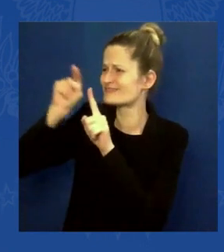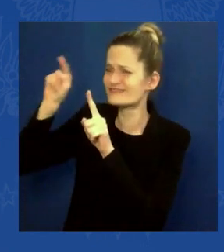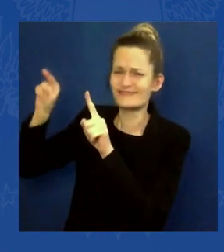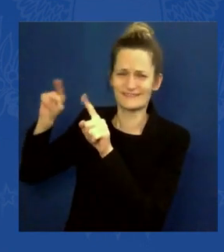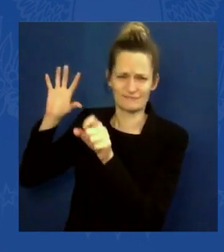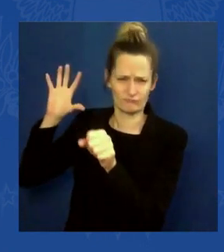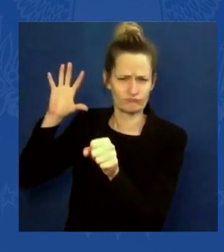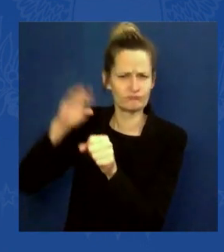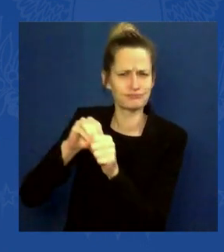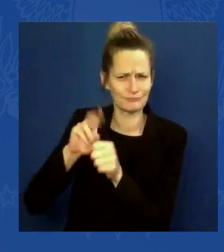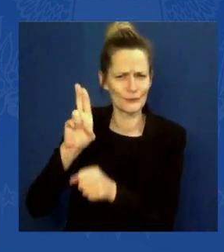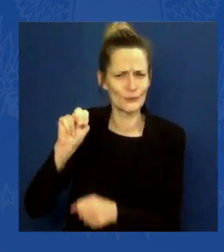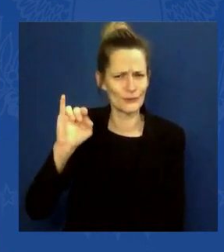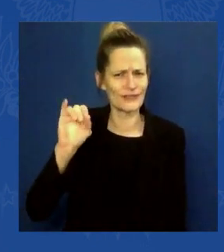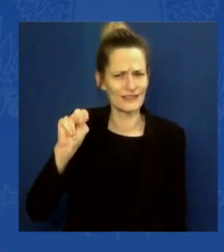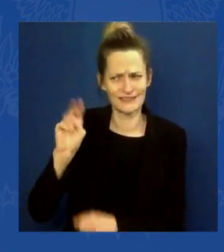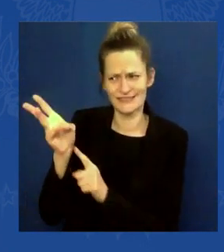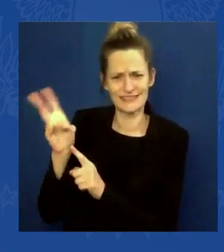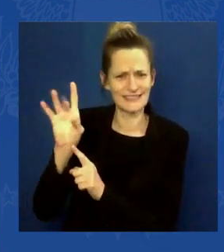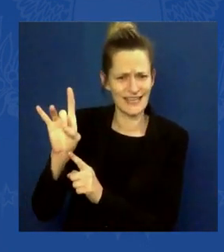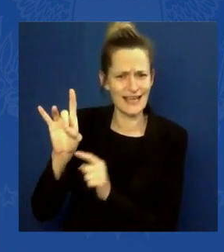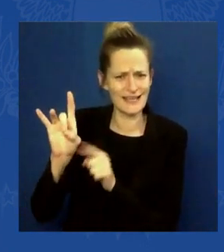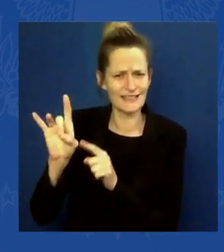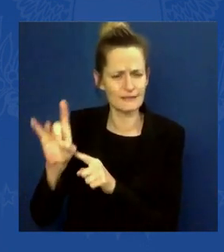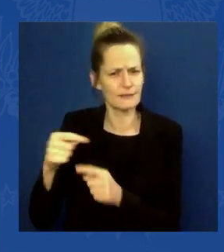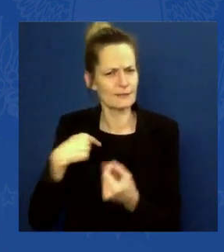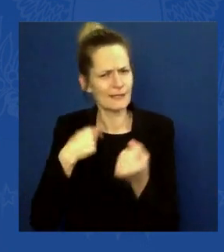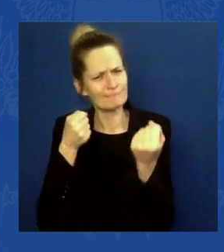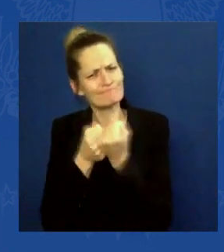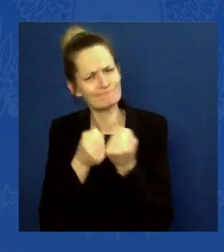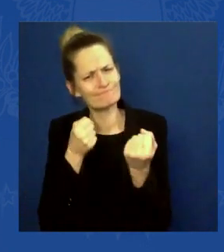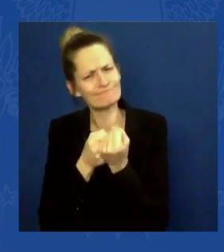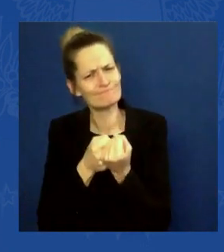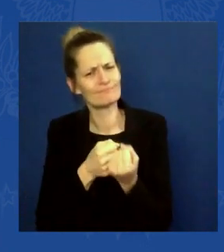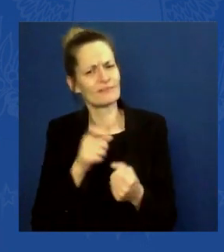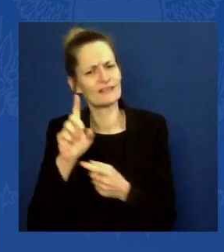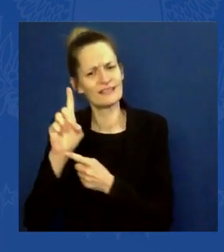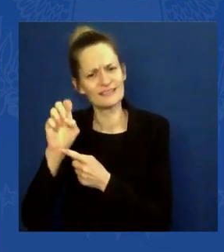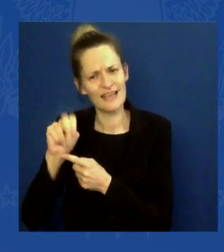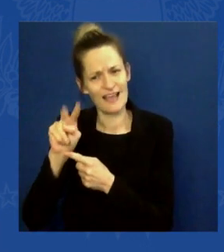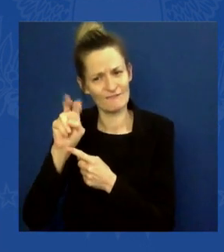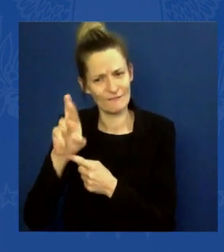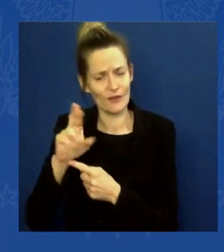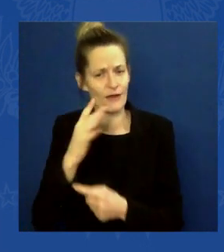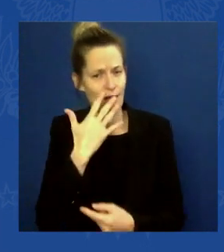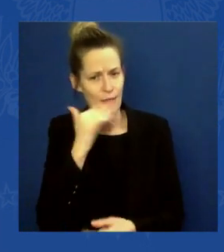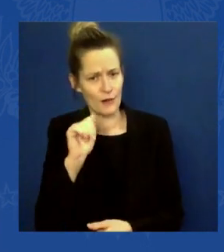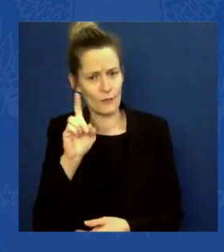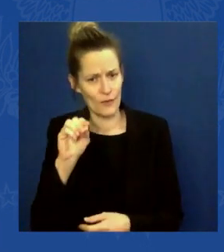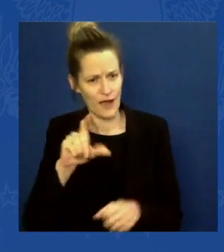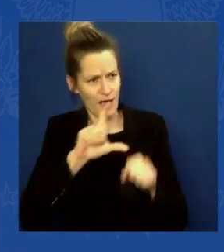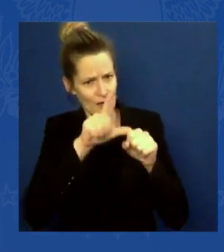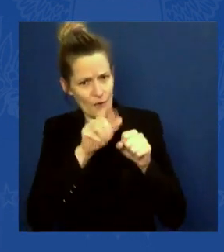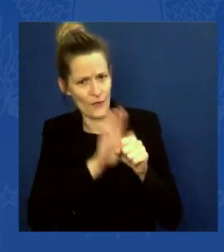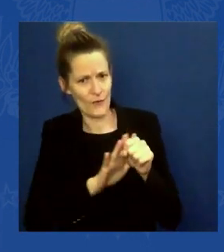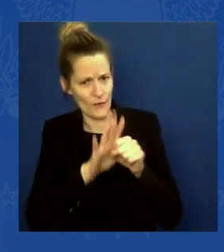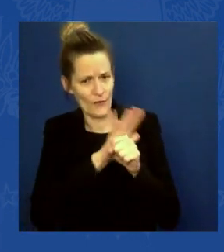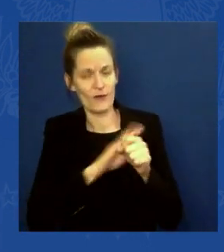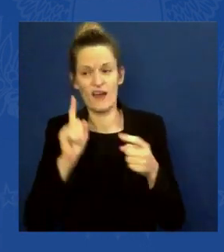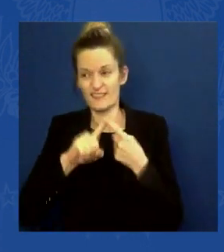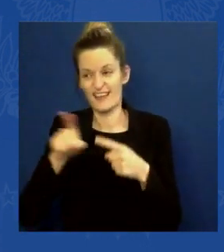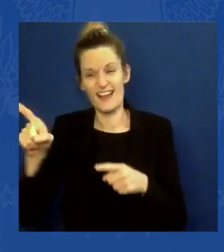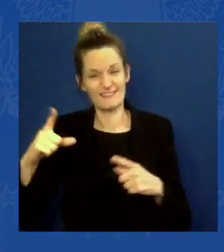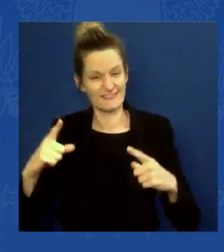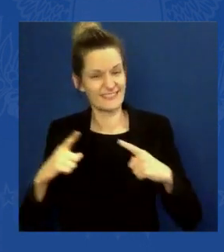at the city of Denver, Colorado, and she retired until she retired in 2019. My grandfather and uncle were both members